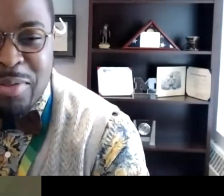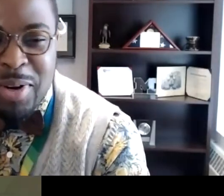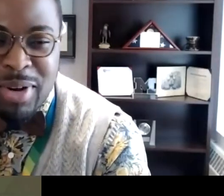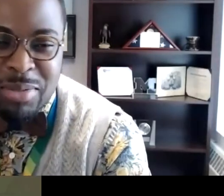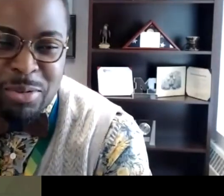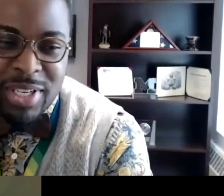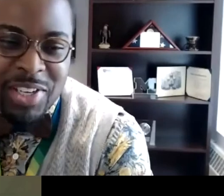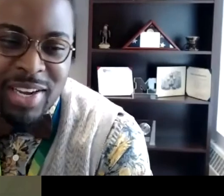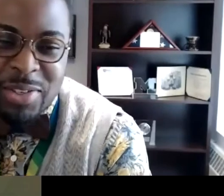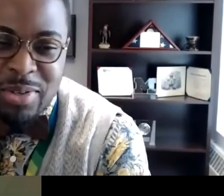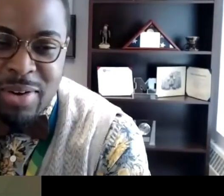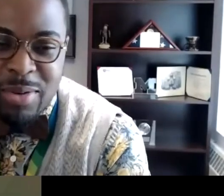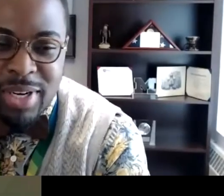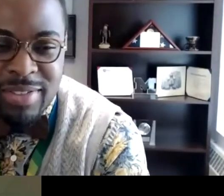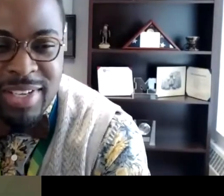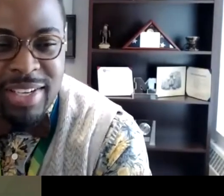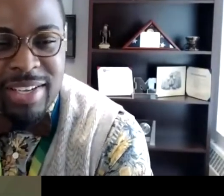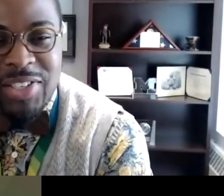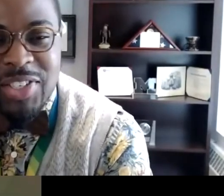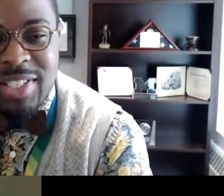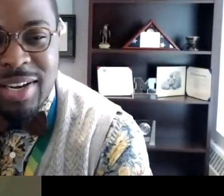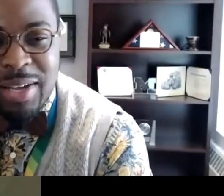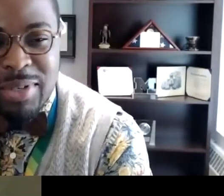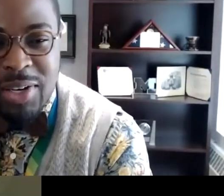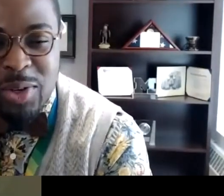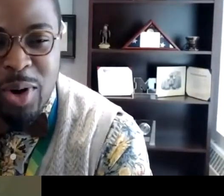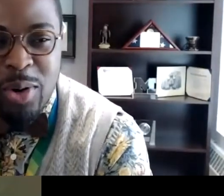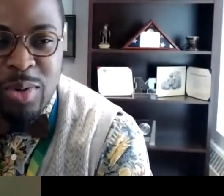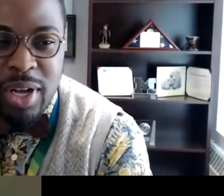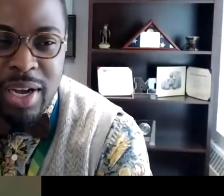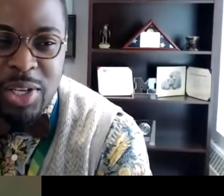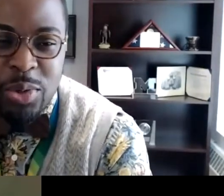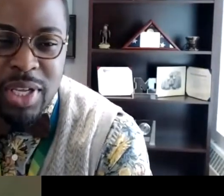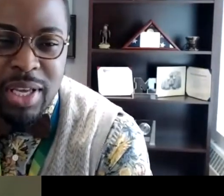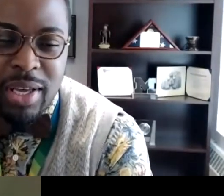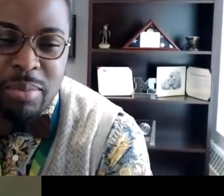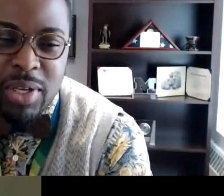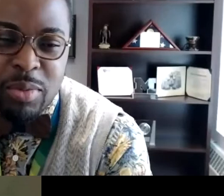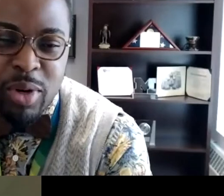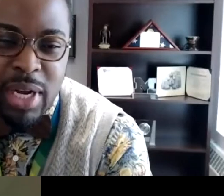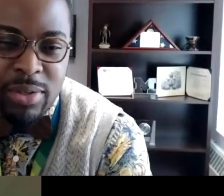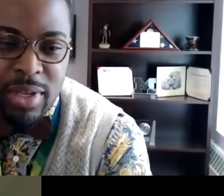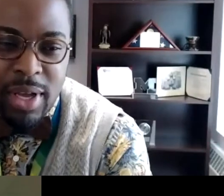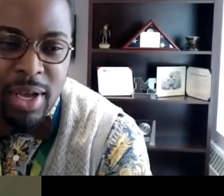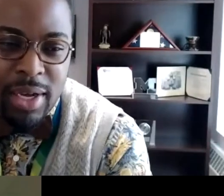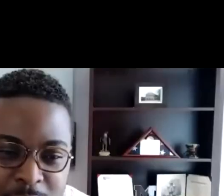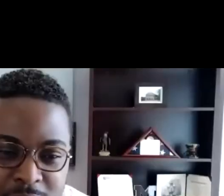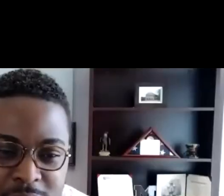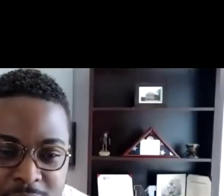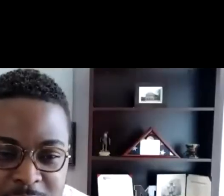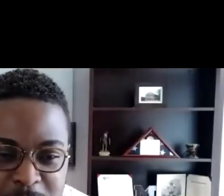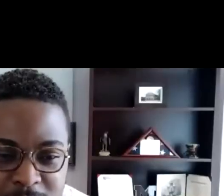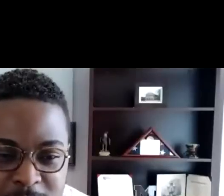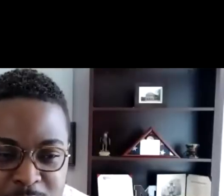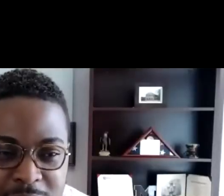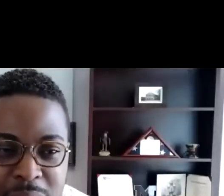Thank you very much, Marie. Good afternoon, everyone. As she said, I am Dr. O. I use he, him, his pronouns. I am a